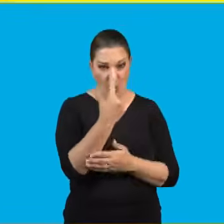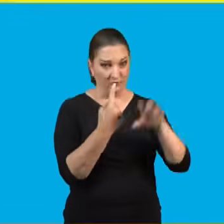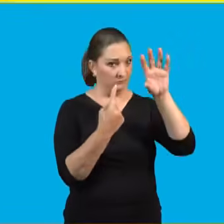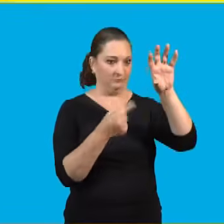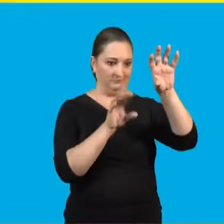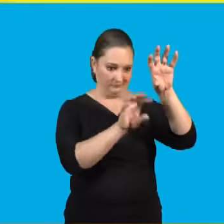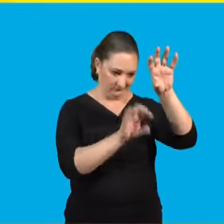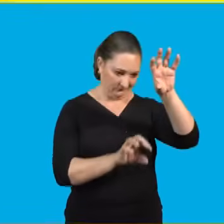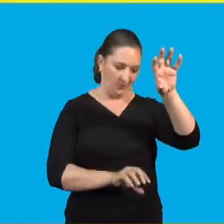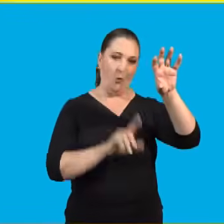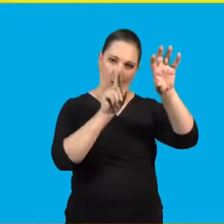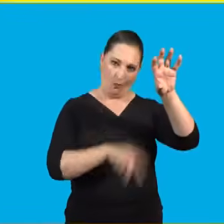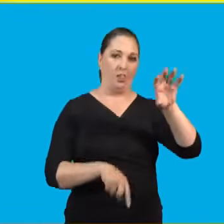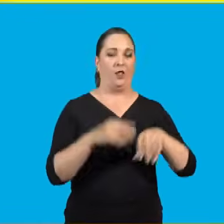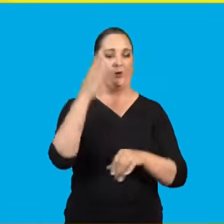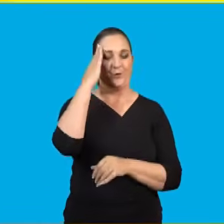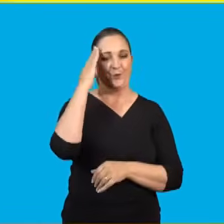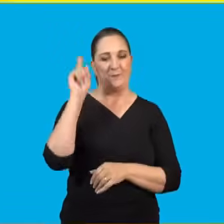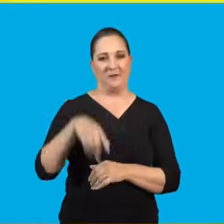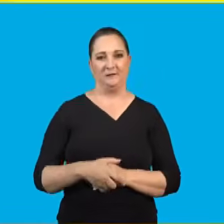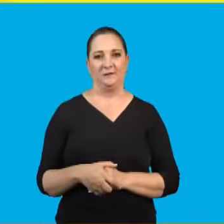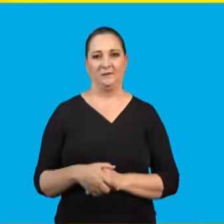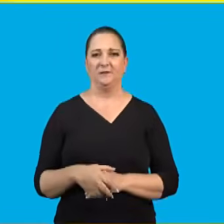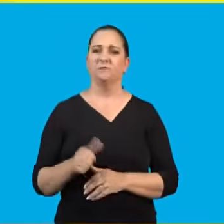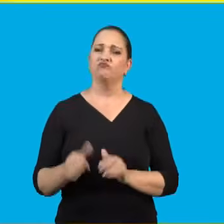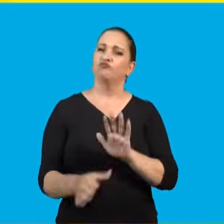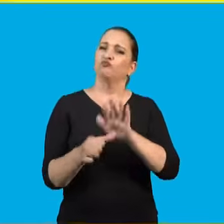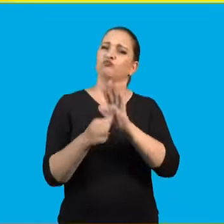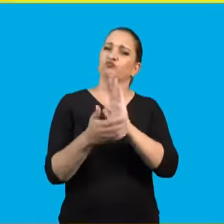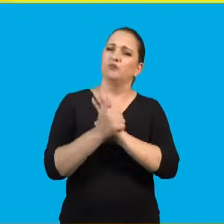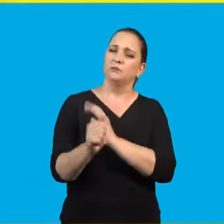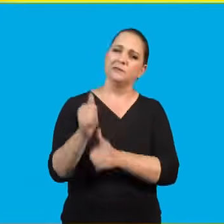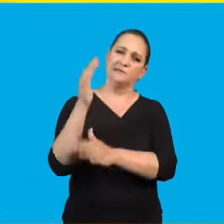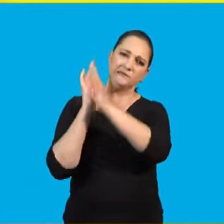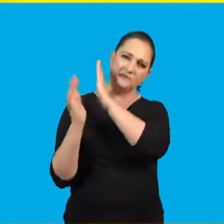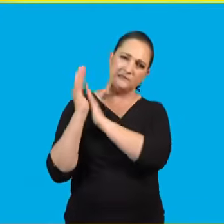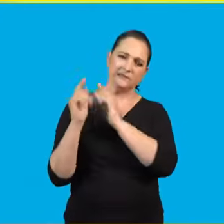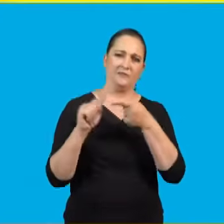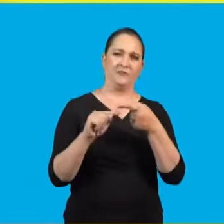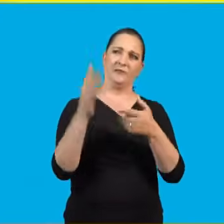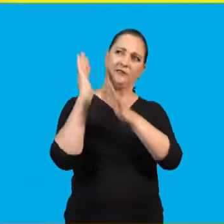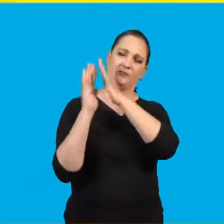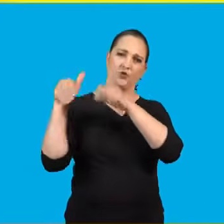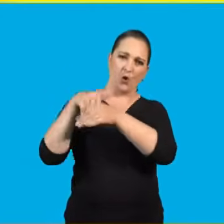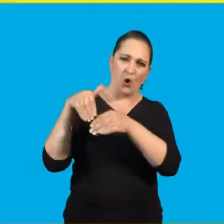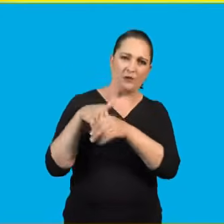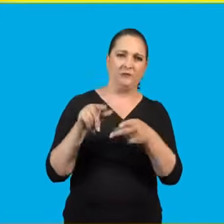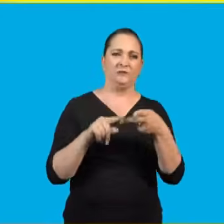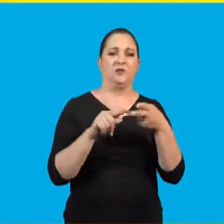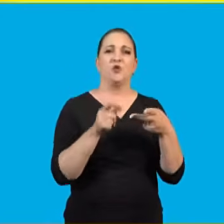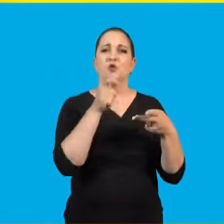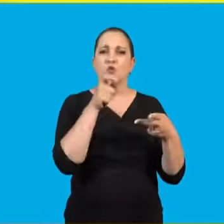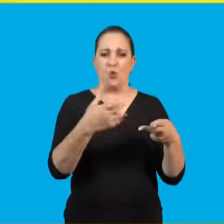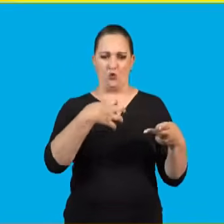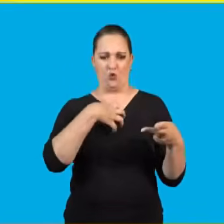one. You have to know all of them. We also looked at essential skills in history, like knowing your historical concepts,